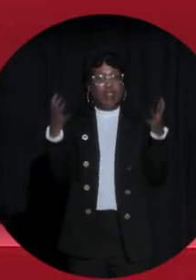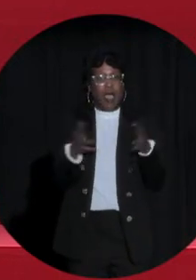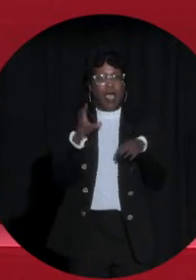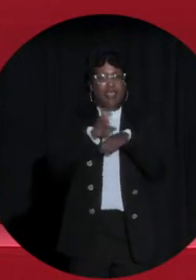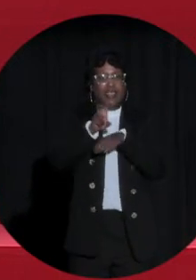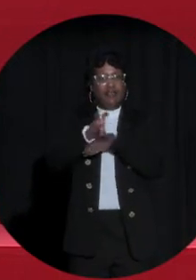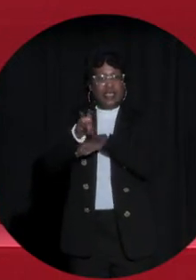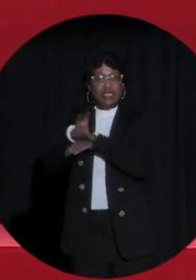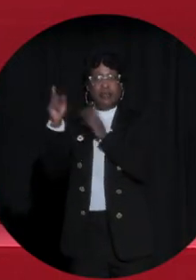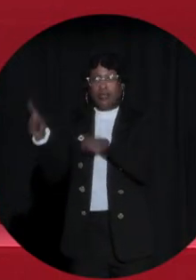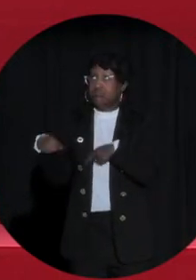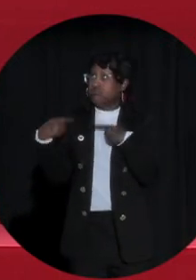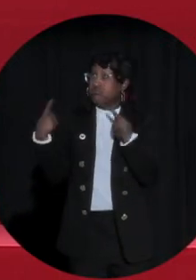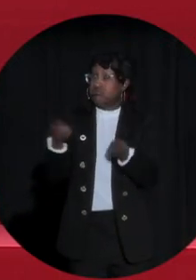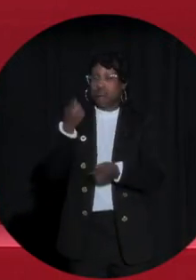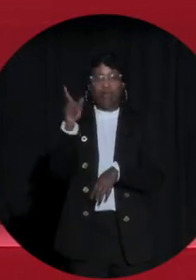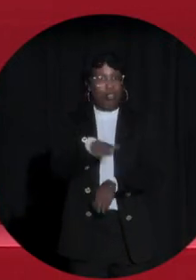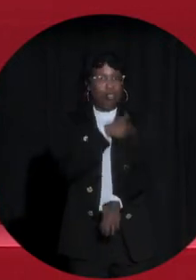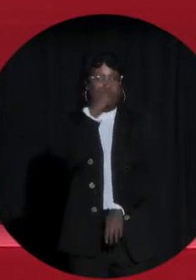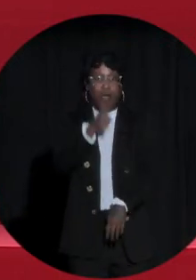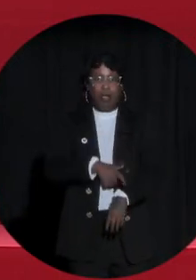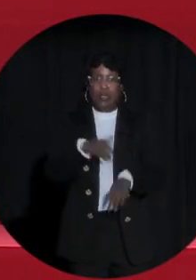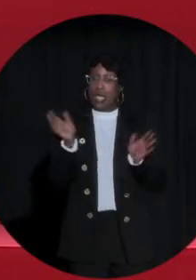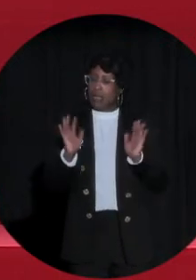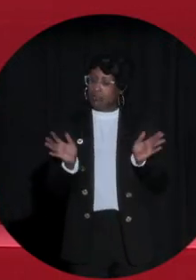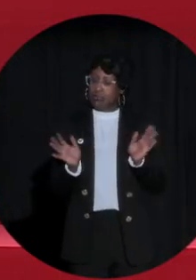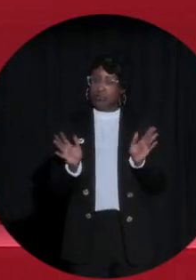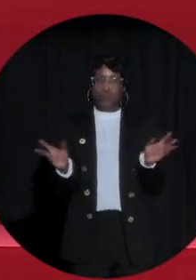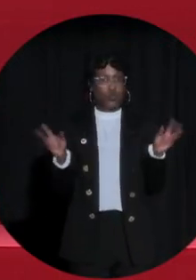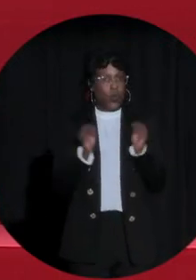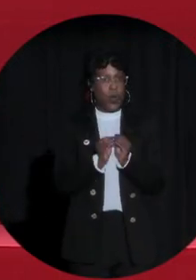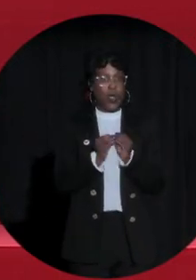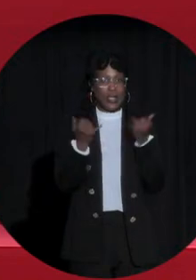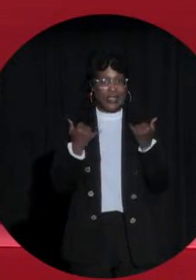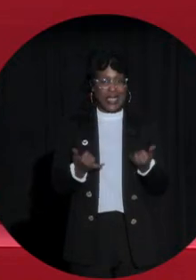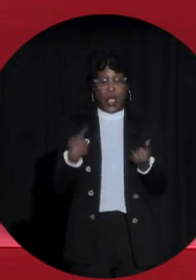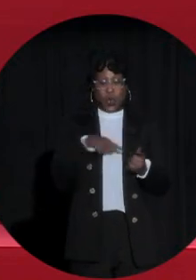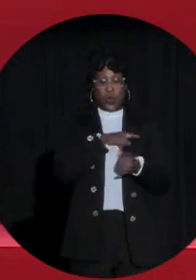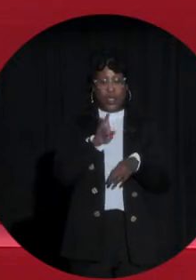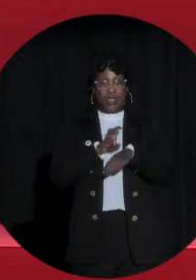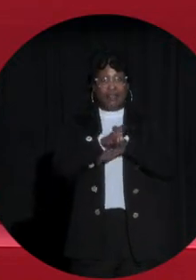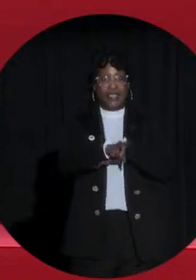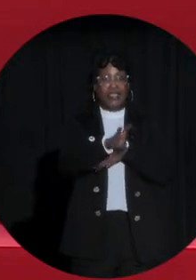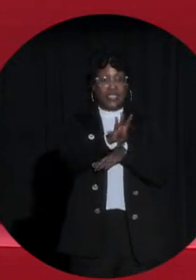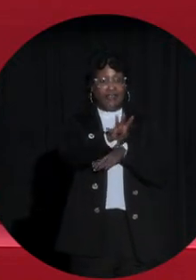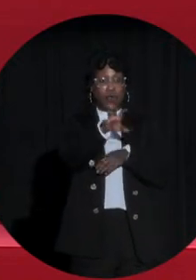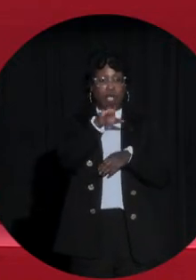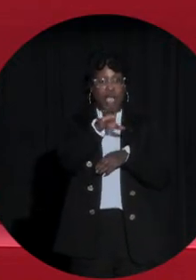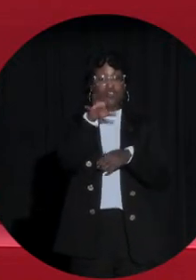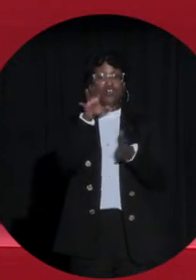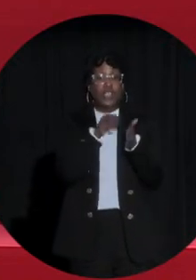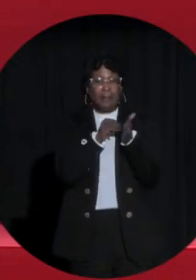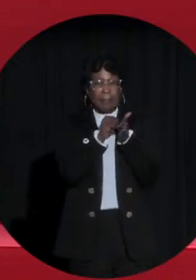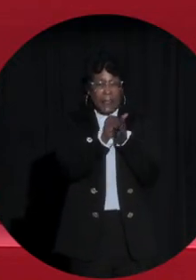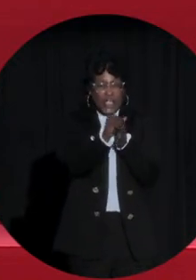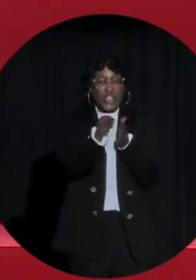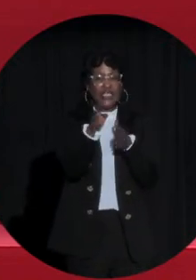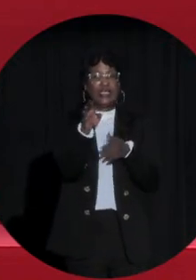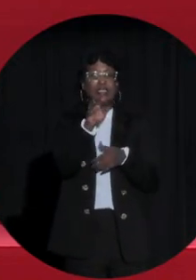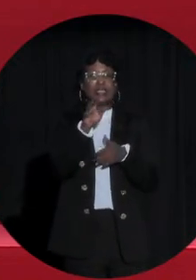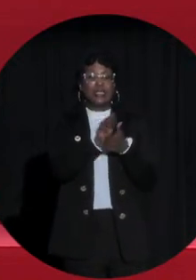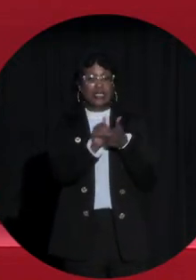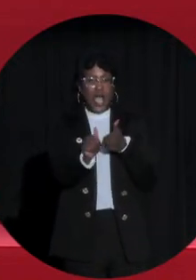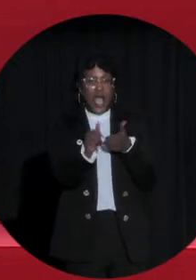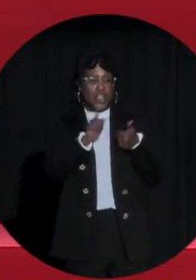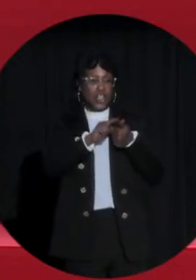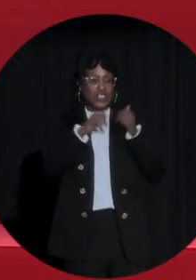Up and down the blue line, we're investing $400 million in a new amphitheater, a new cultural center, a